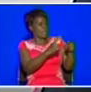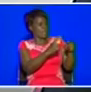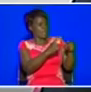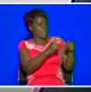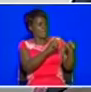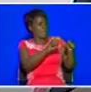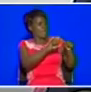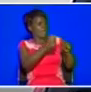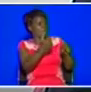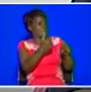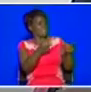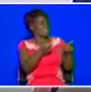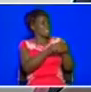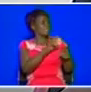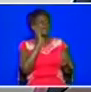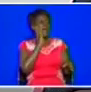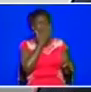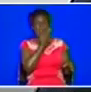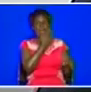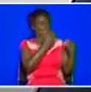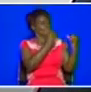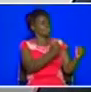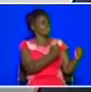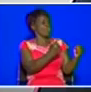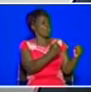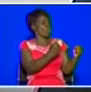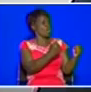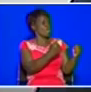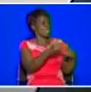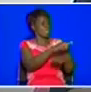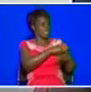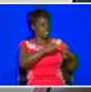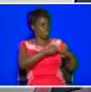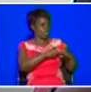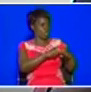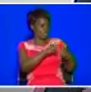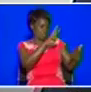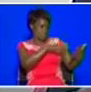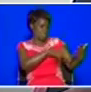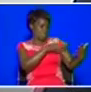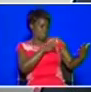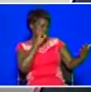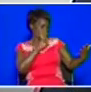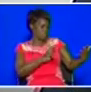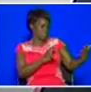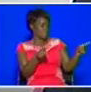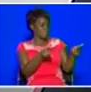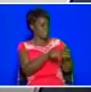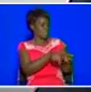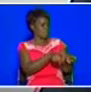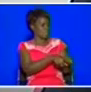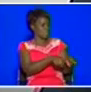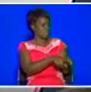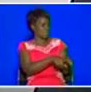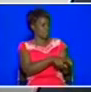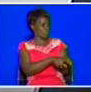version. Same colors, says strong nation, abridged version. Okay, and if you go through it, you will see it says the same things.